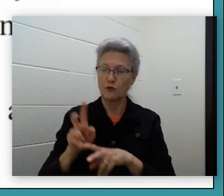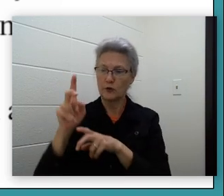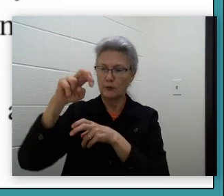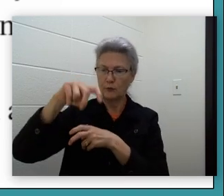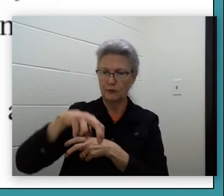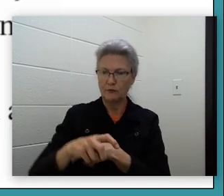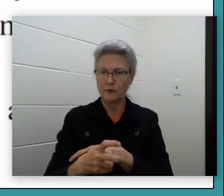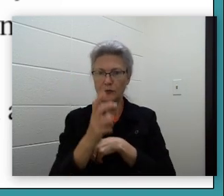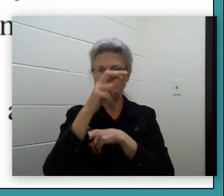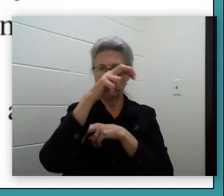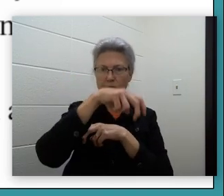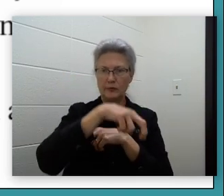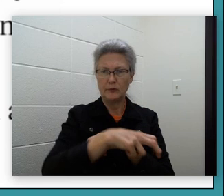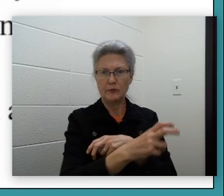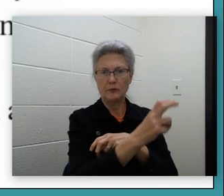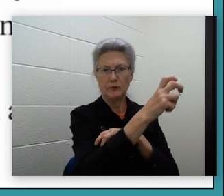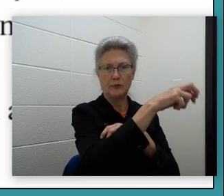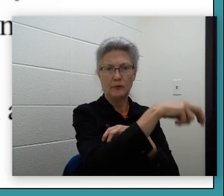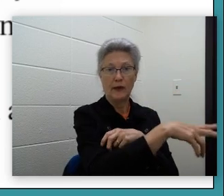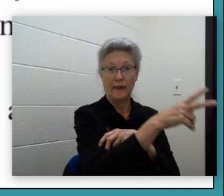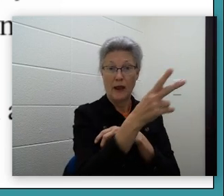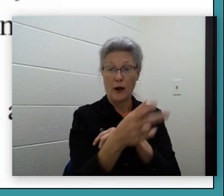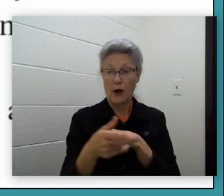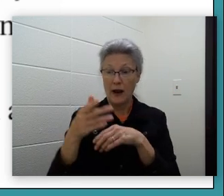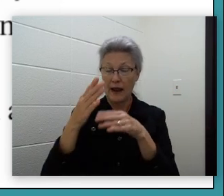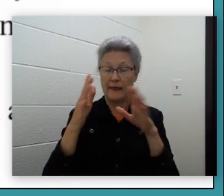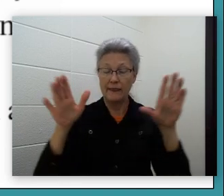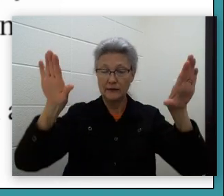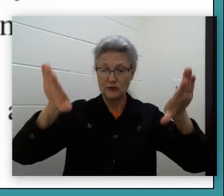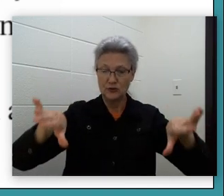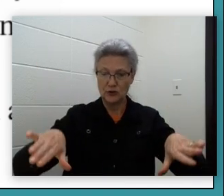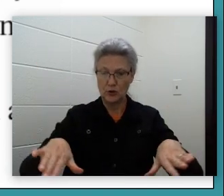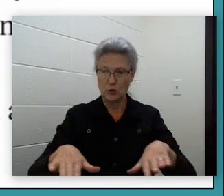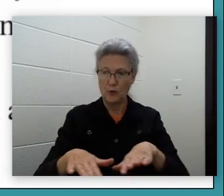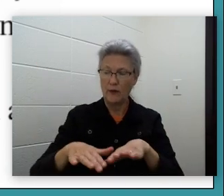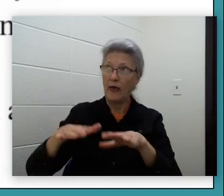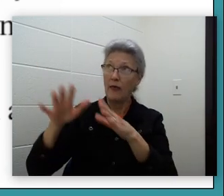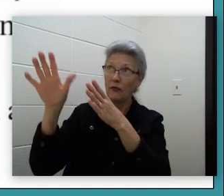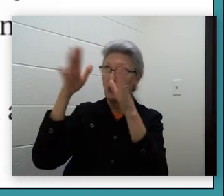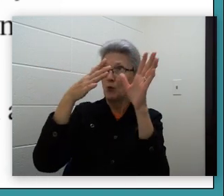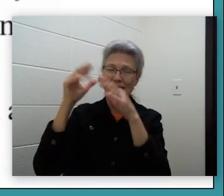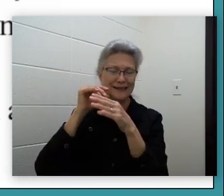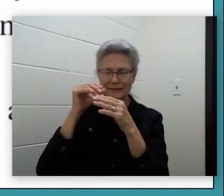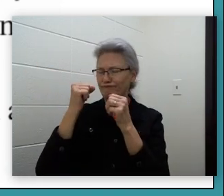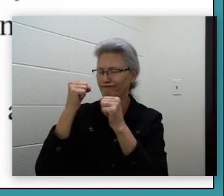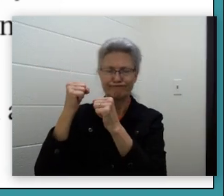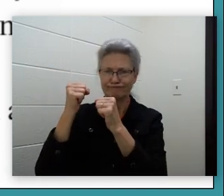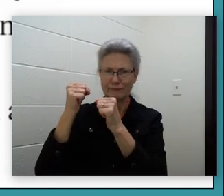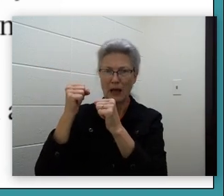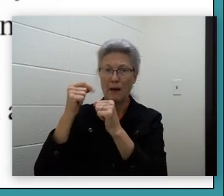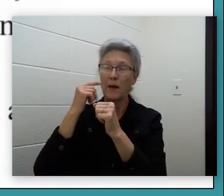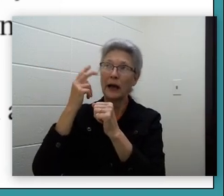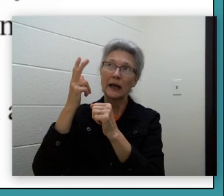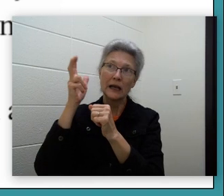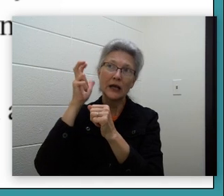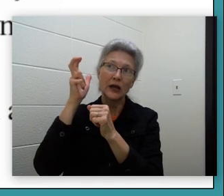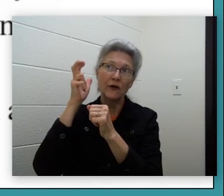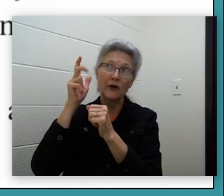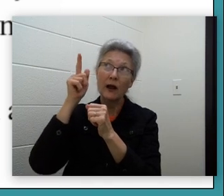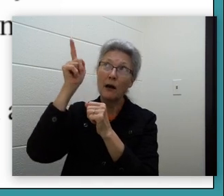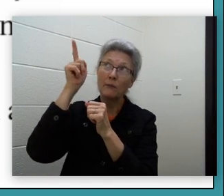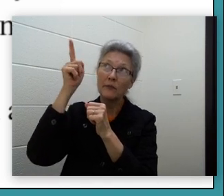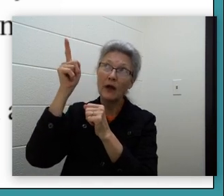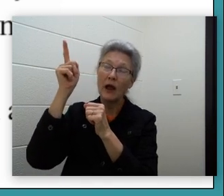the plowed ground. There, in the sheltered draw bottom, the wind did not blow very hard, but I could hear it singing